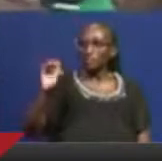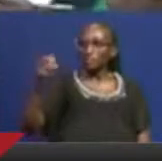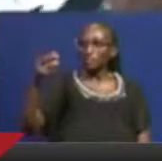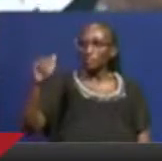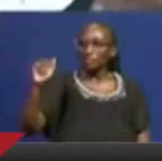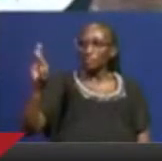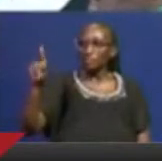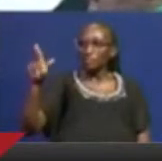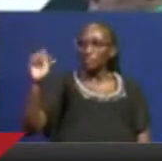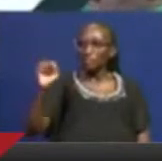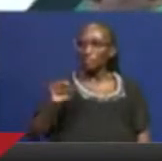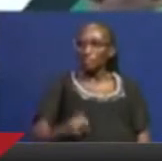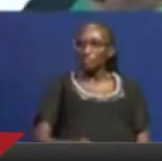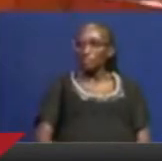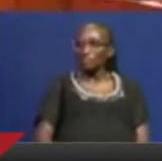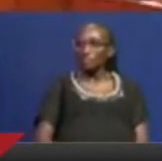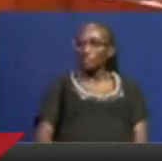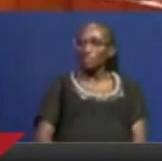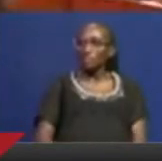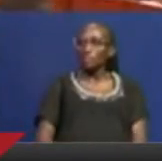Hamisi Charles Gimose.